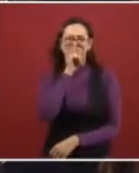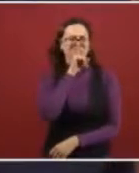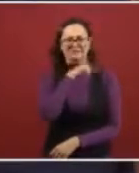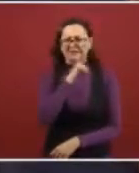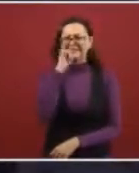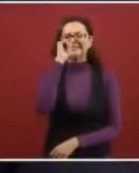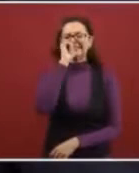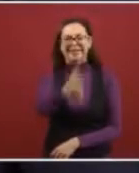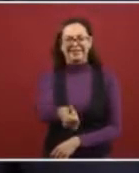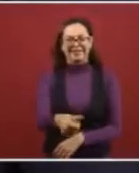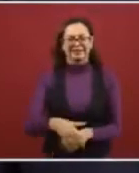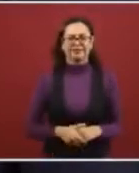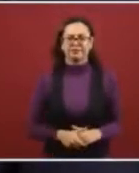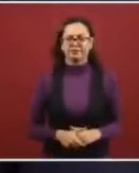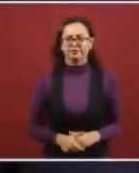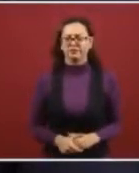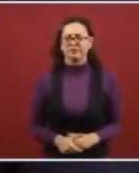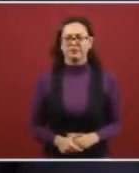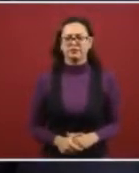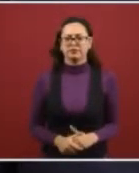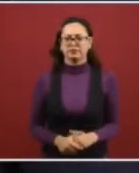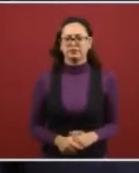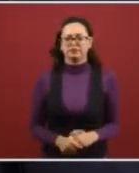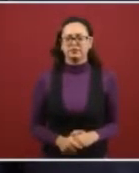México. The people of Mexico.